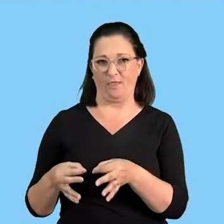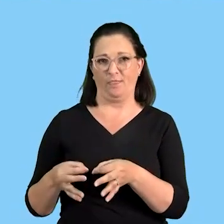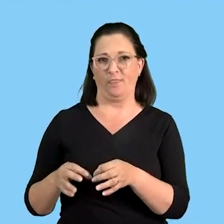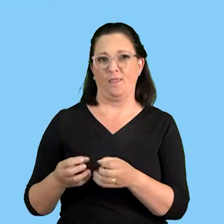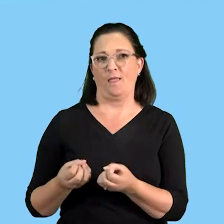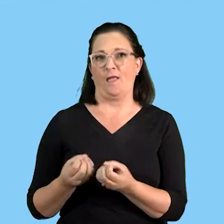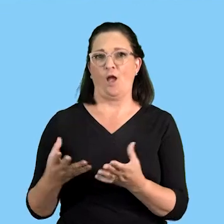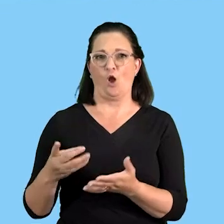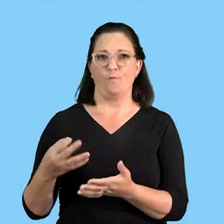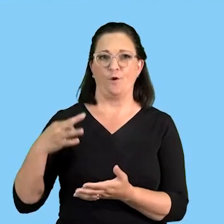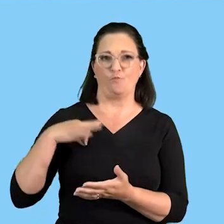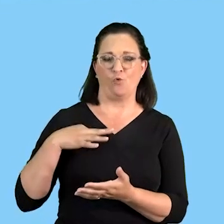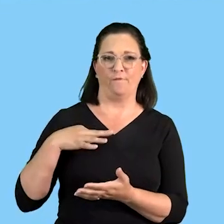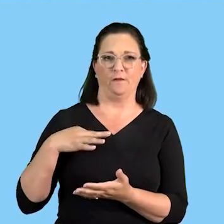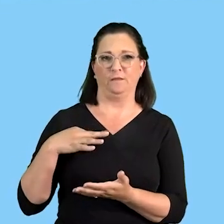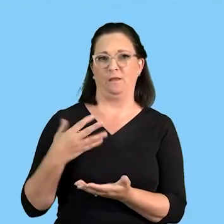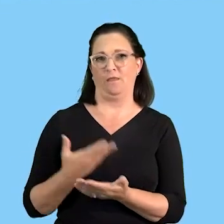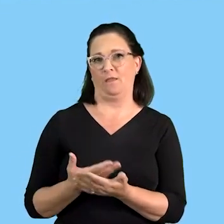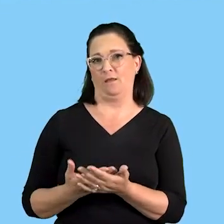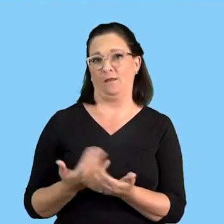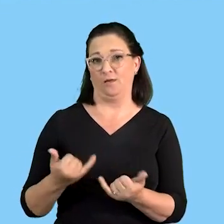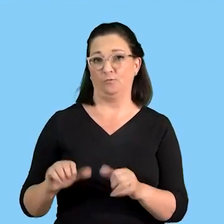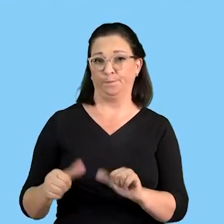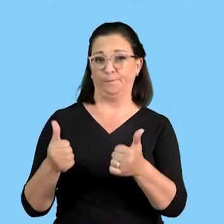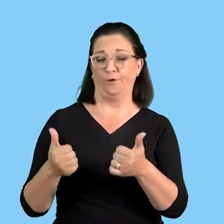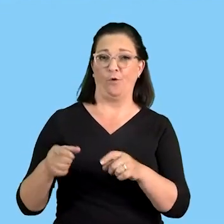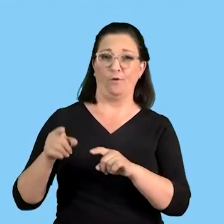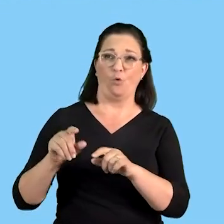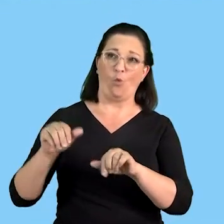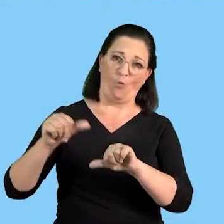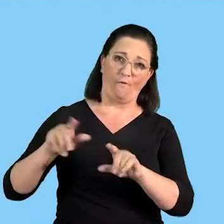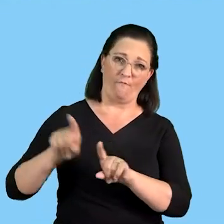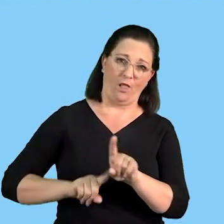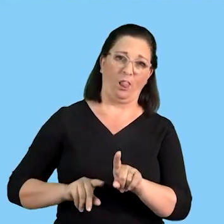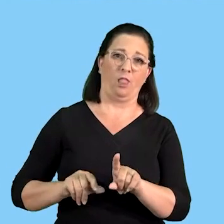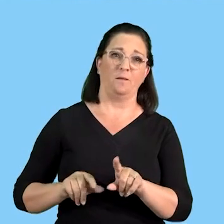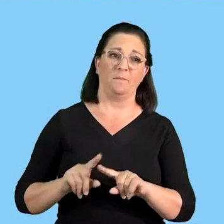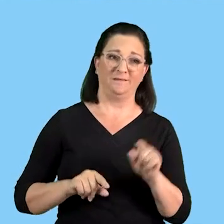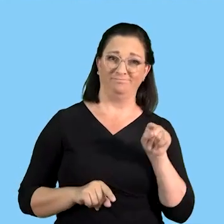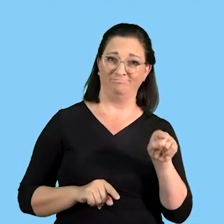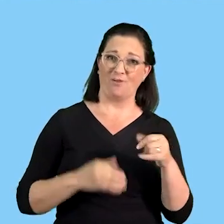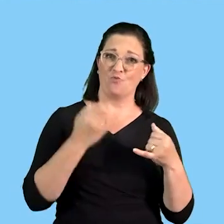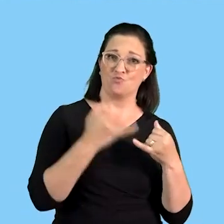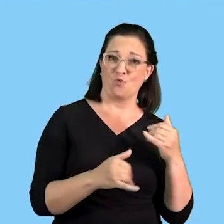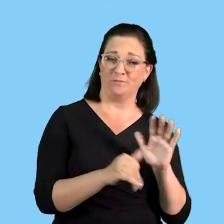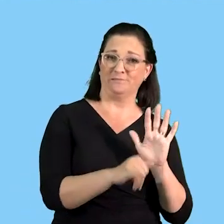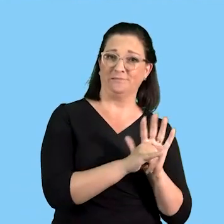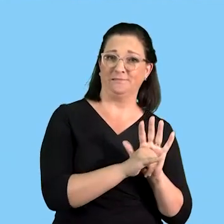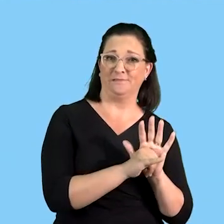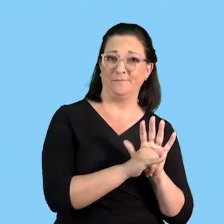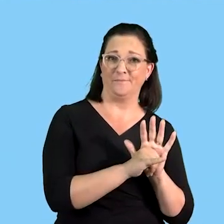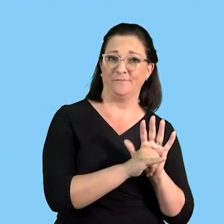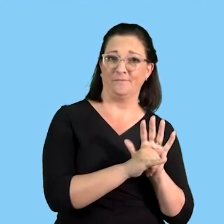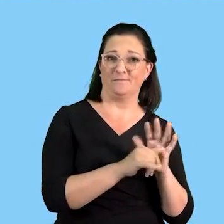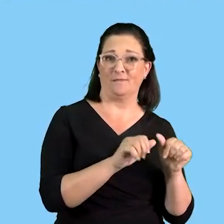how maybe division of profit can now contribute to the success or failure. So if you have identified an incorrect form of